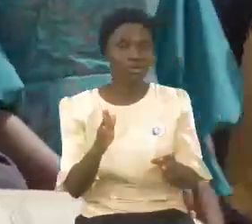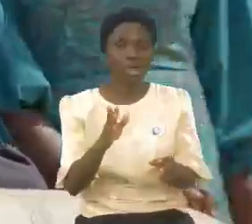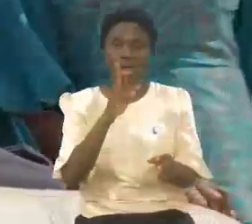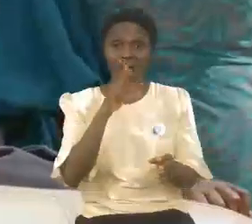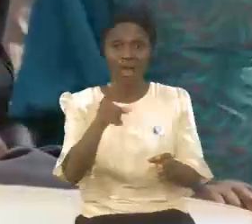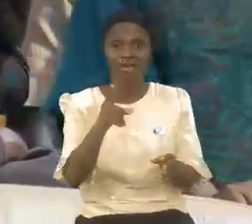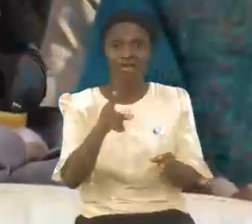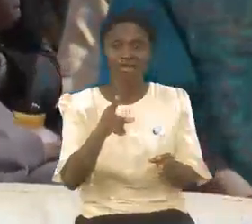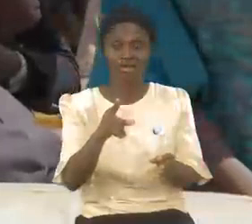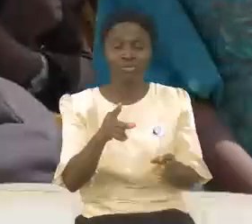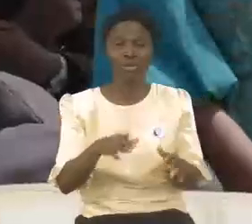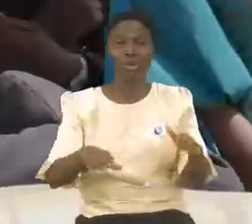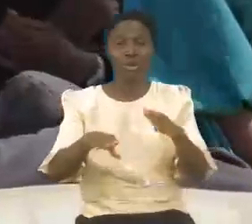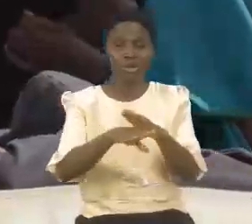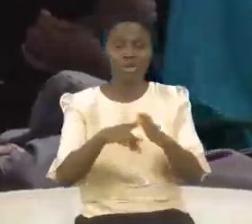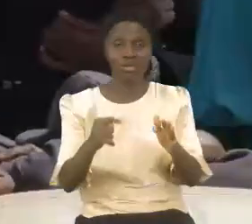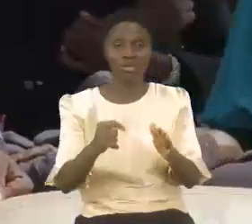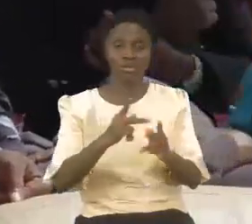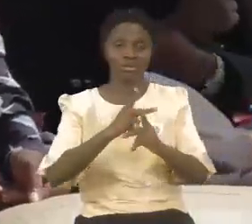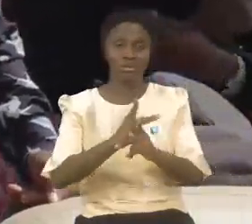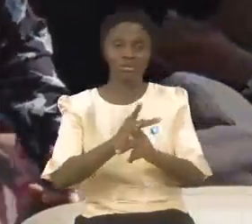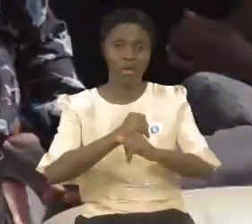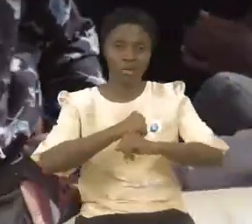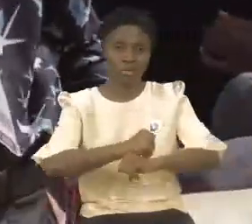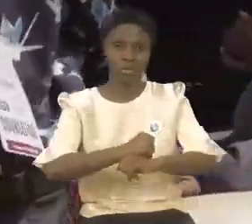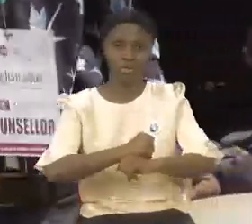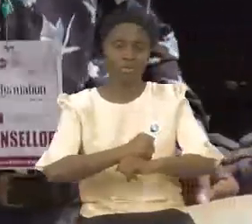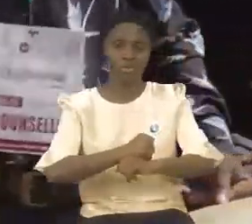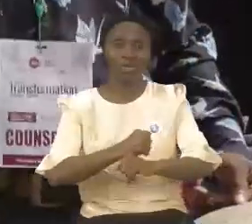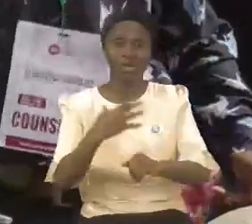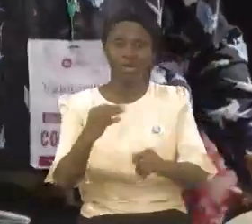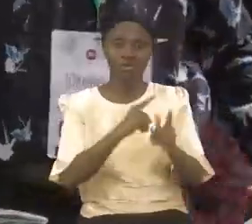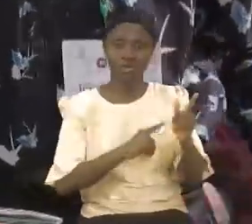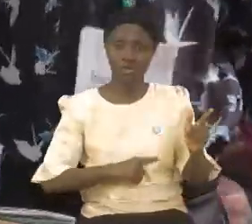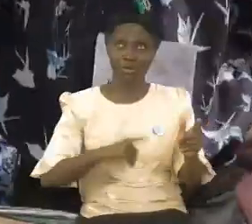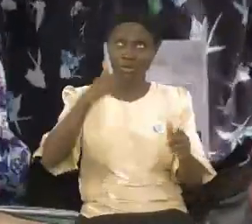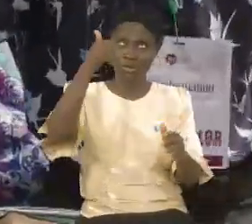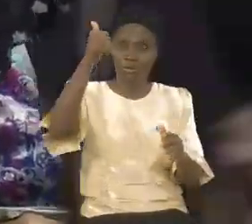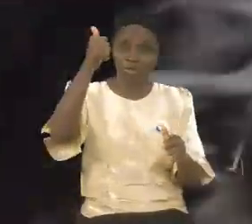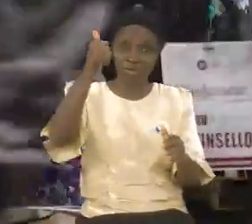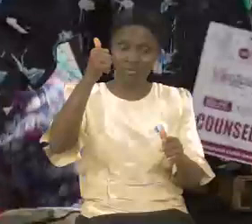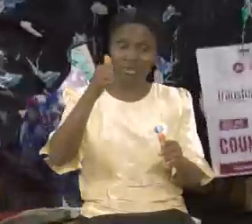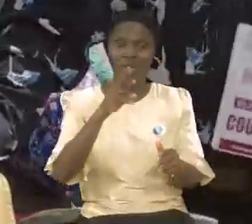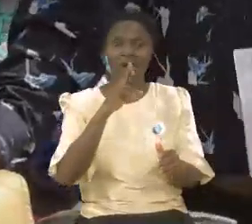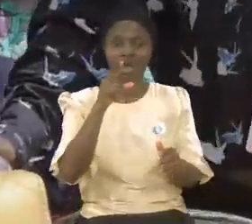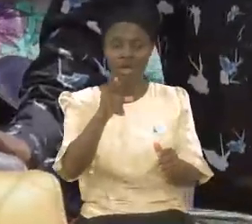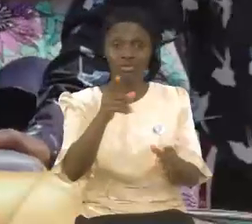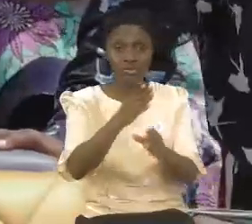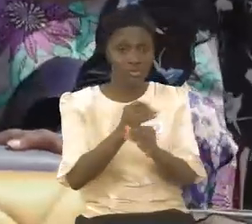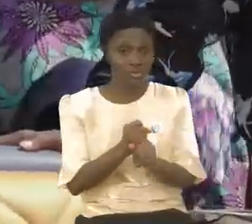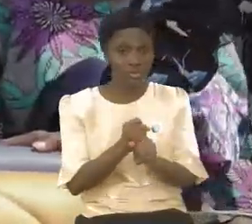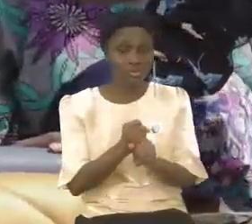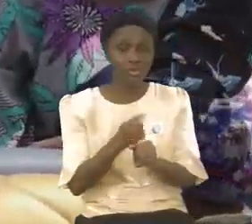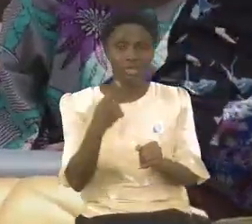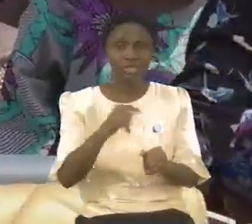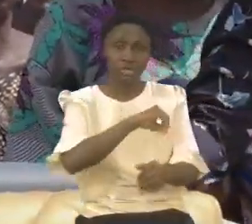the preservation of the Lord himself? And are you claiming the authority you have,